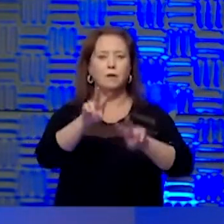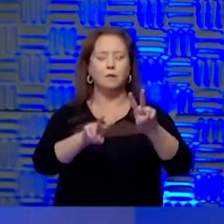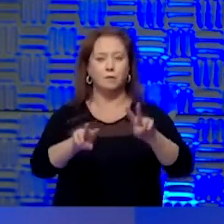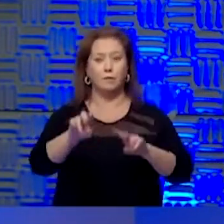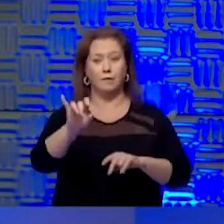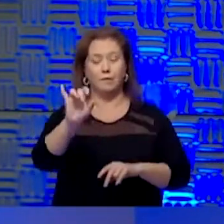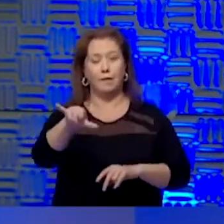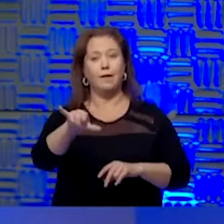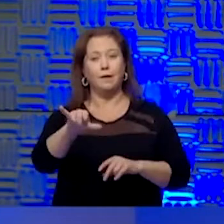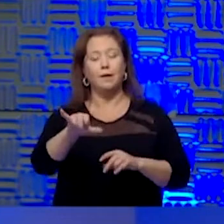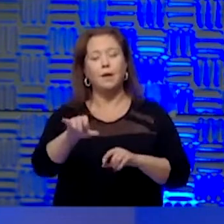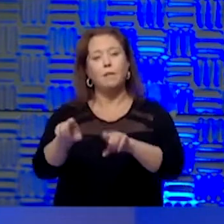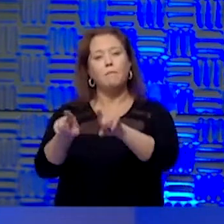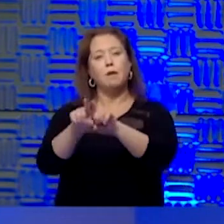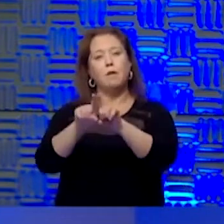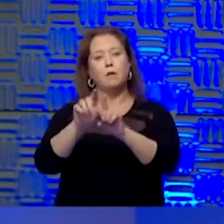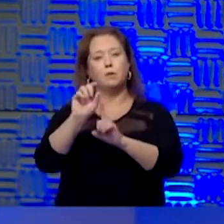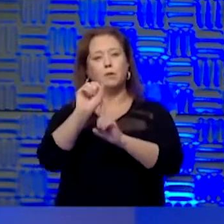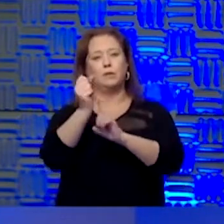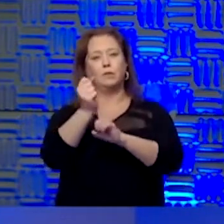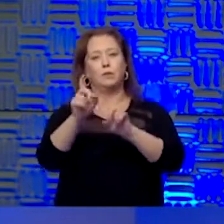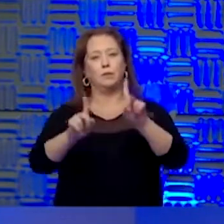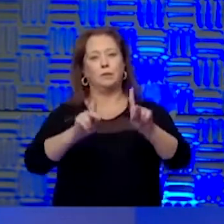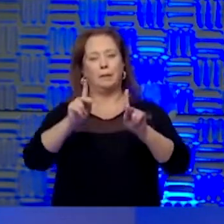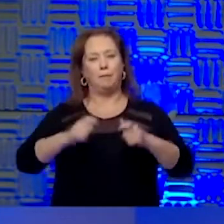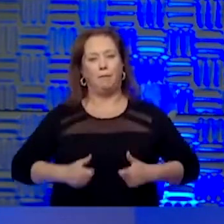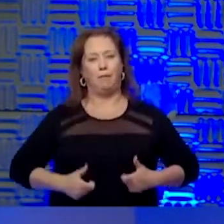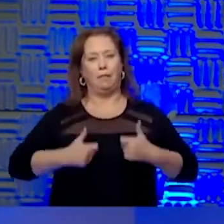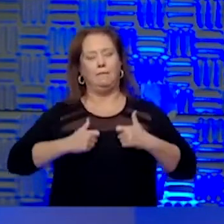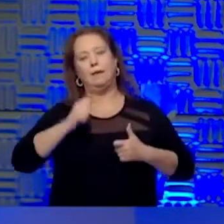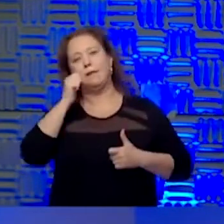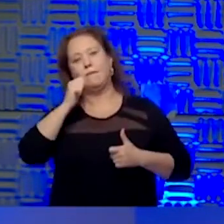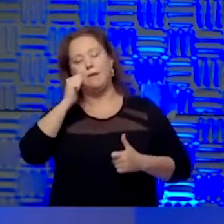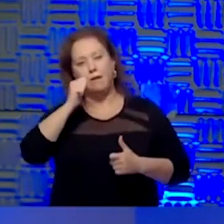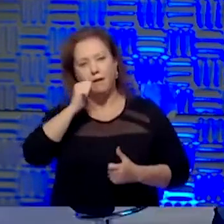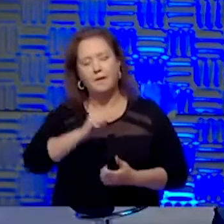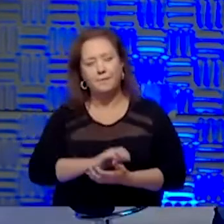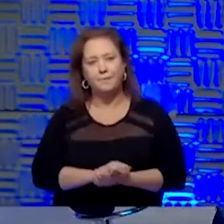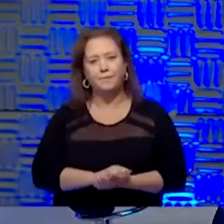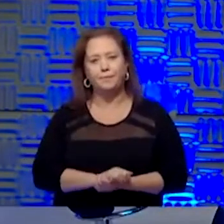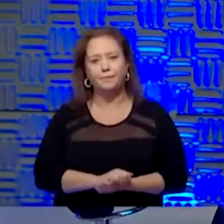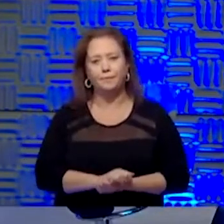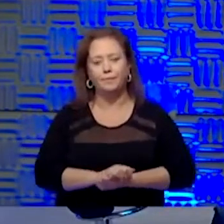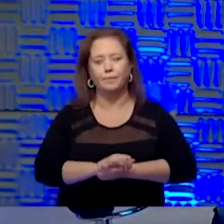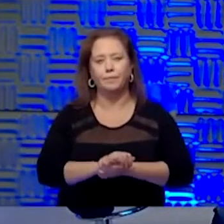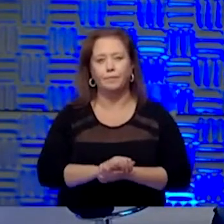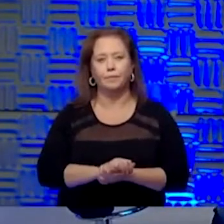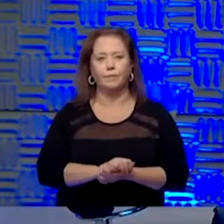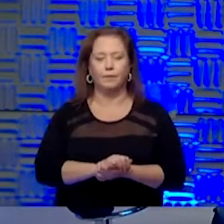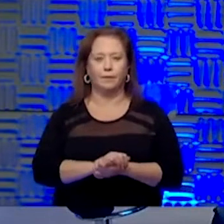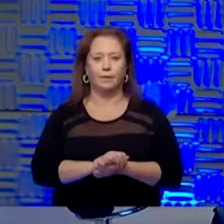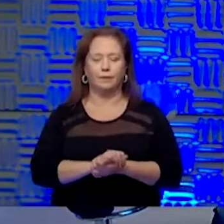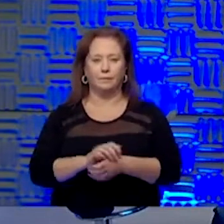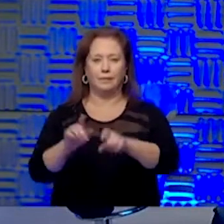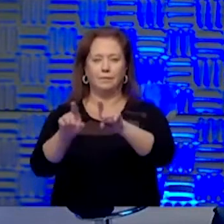only that, but the actual situations that people are living day to day also contribute to that. All contributes. That is also great news, Senator.